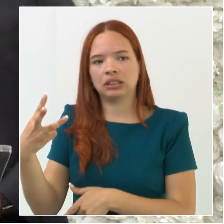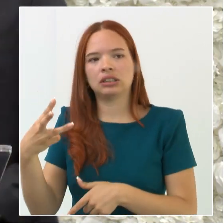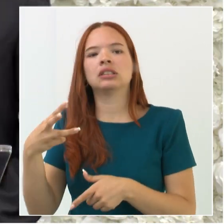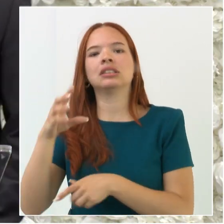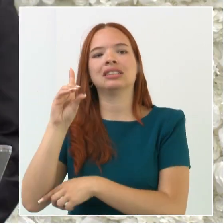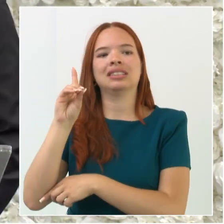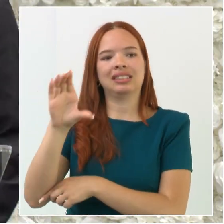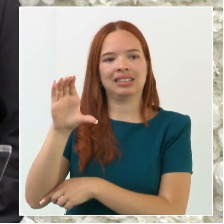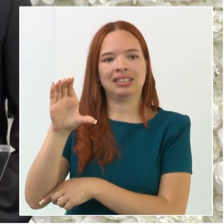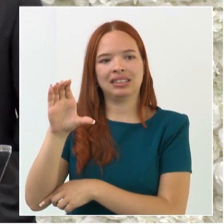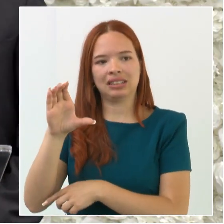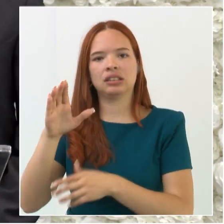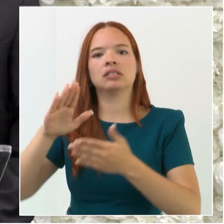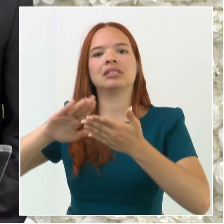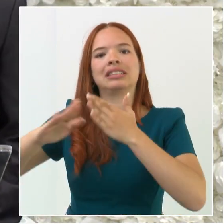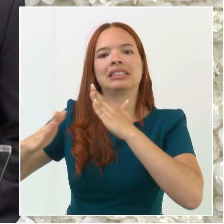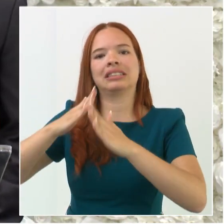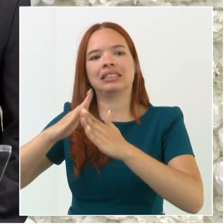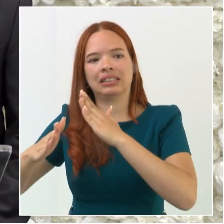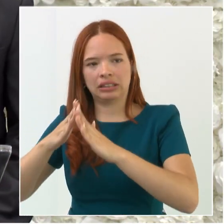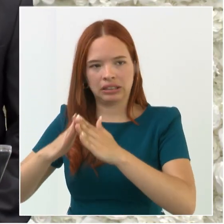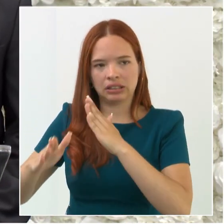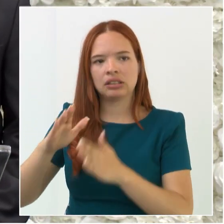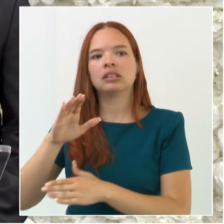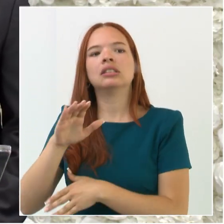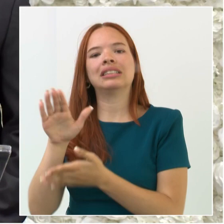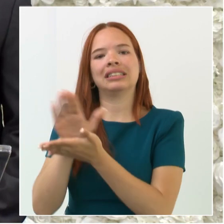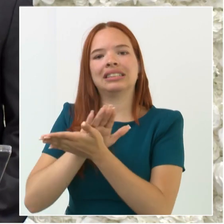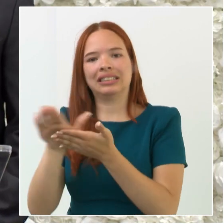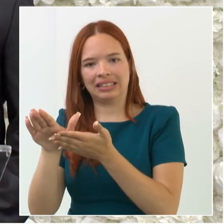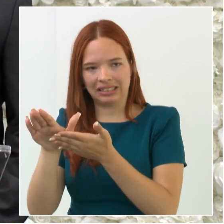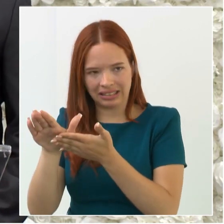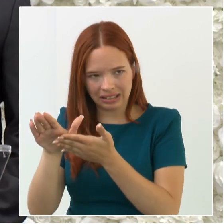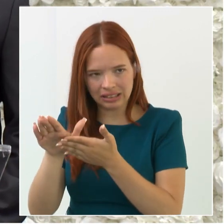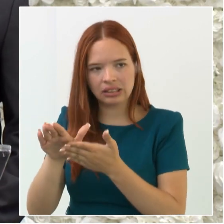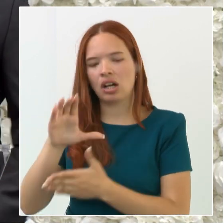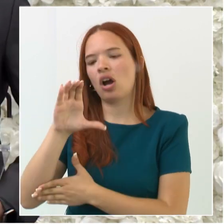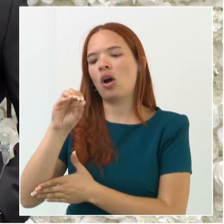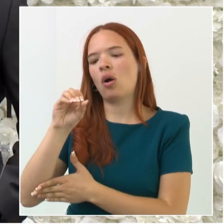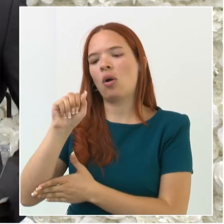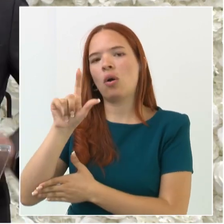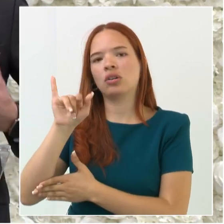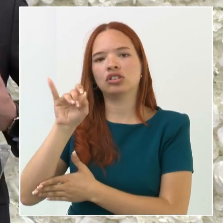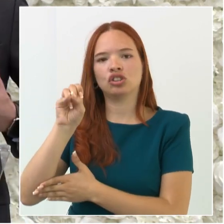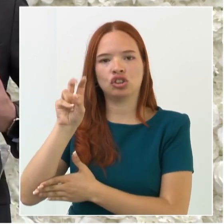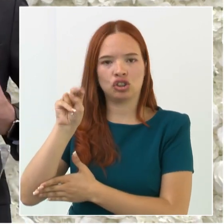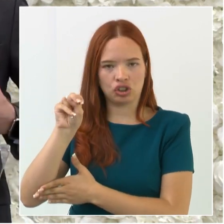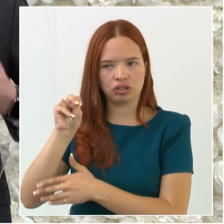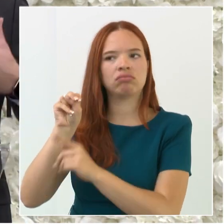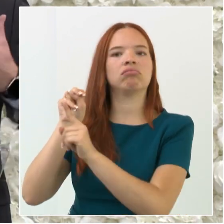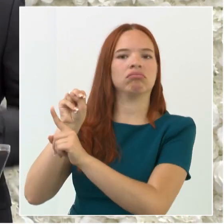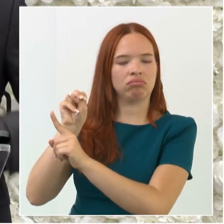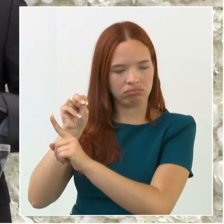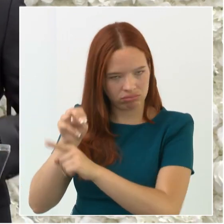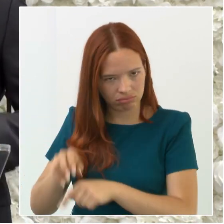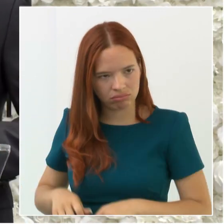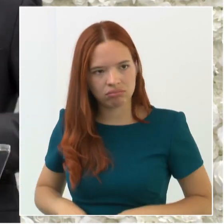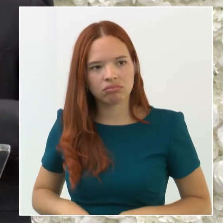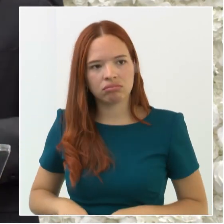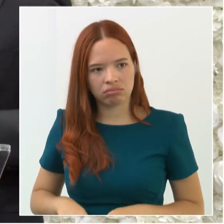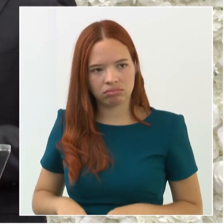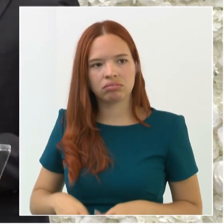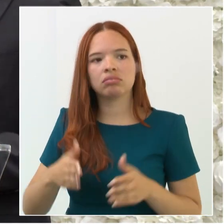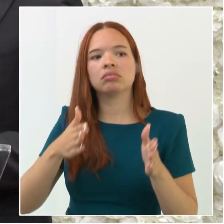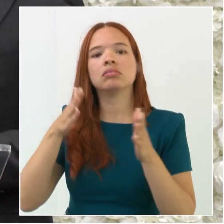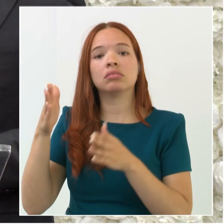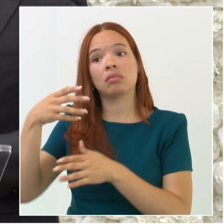So Polestar is a very special brand of DARCARS. Just because it's so much more than